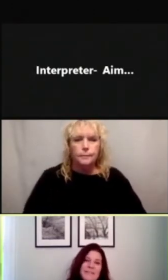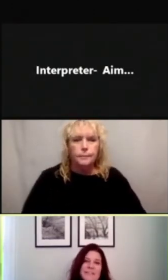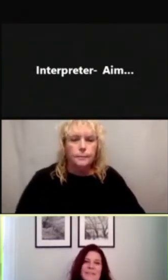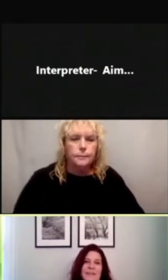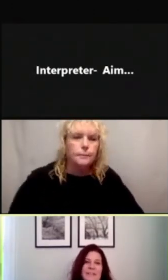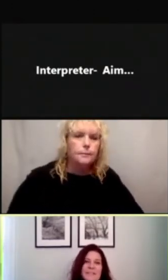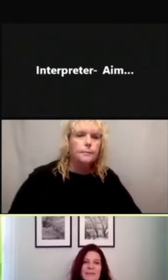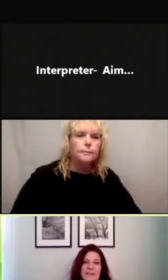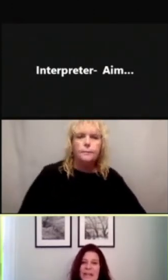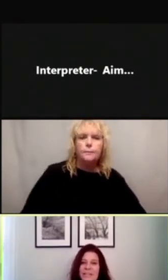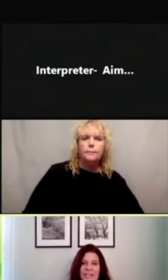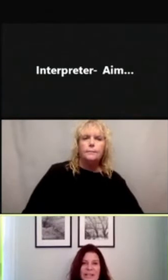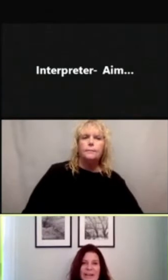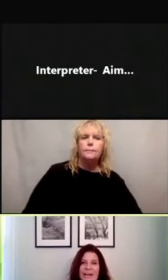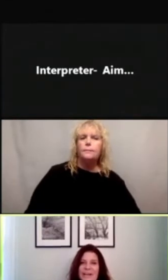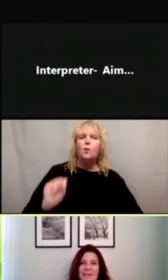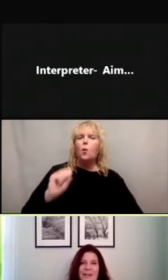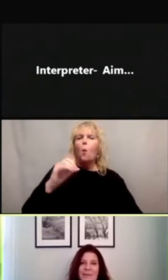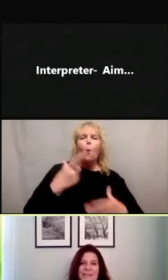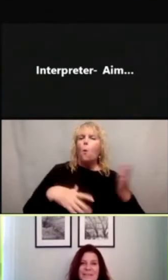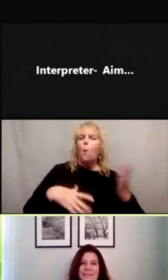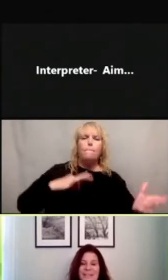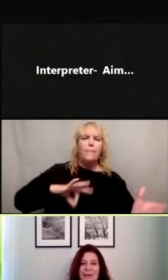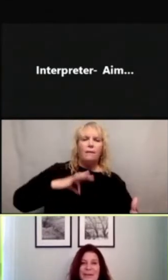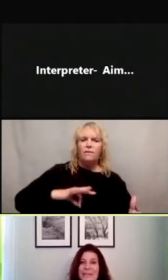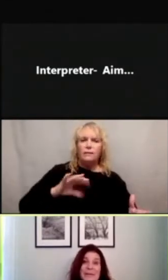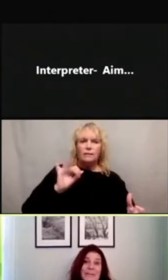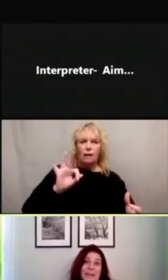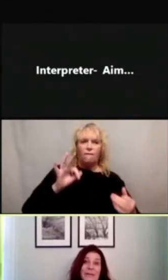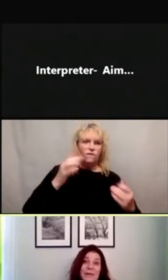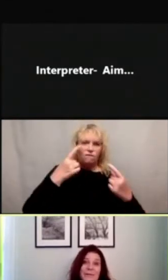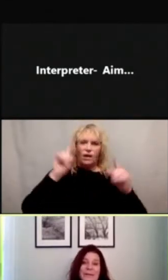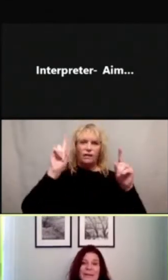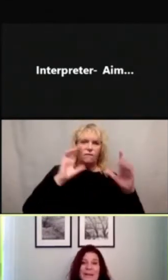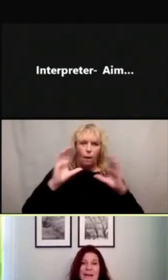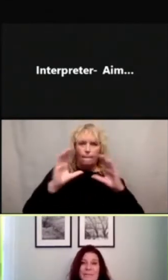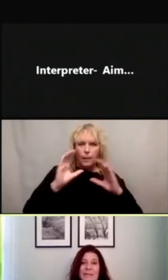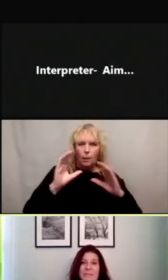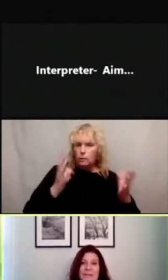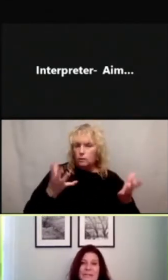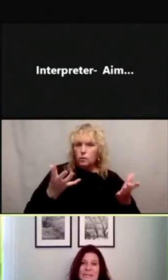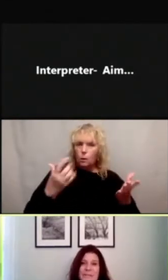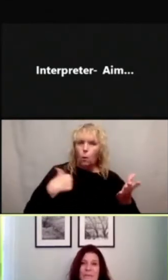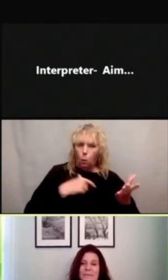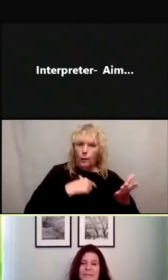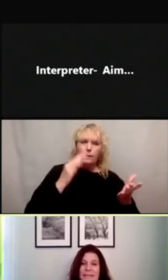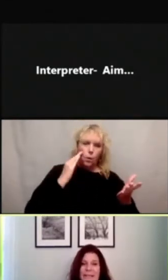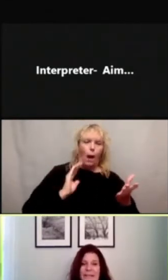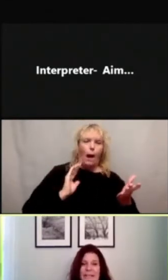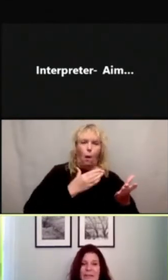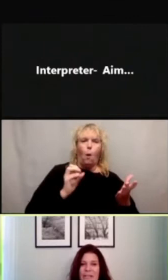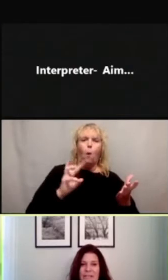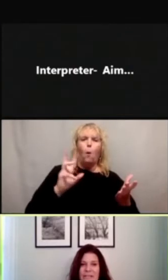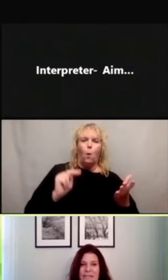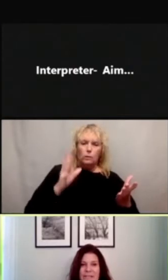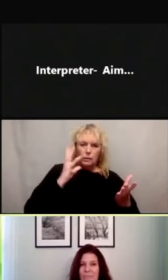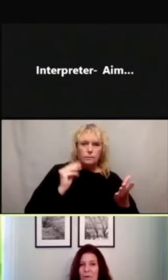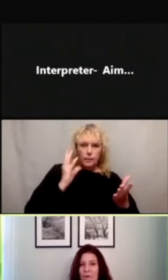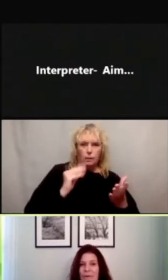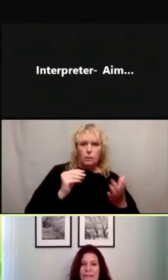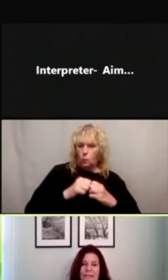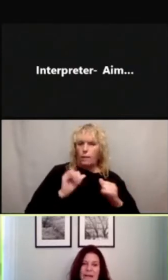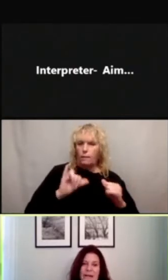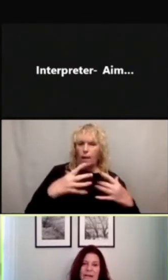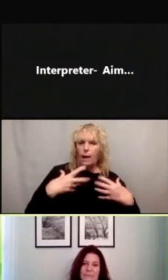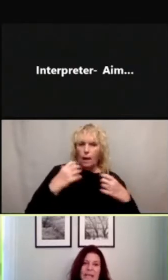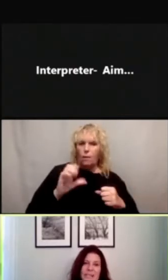So the benefits of effective communication, we definitely know these within our own experiences, probably in the healthcare system